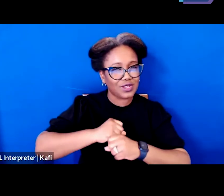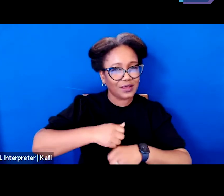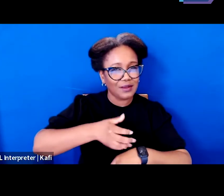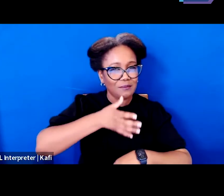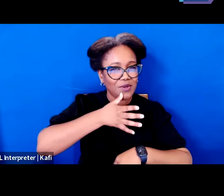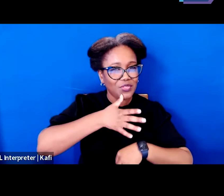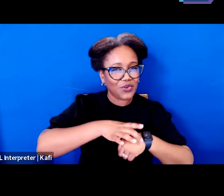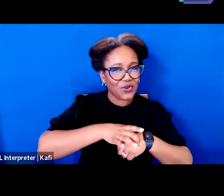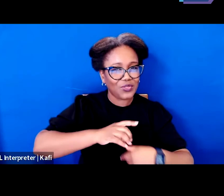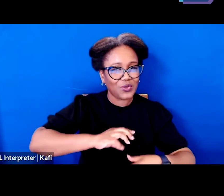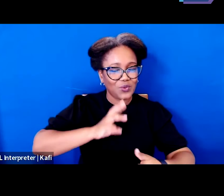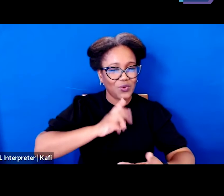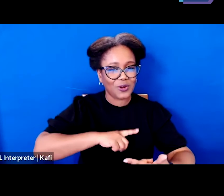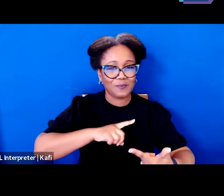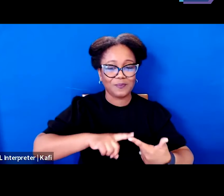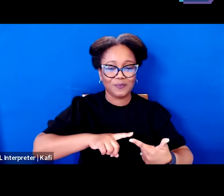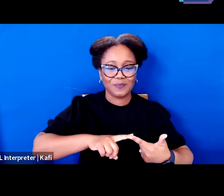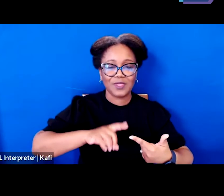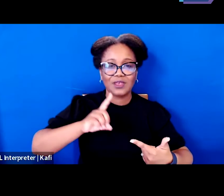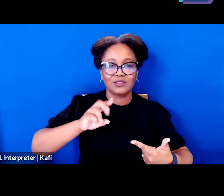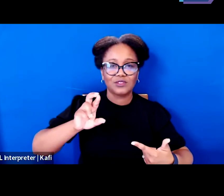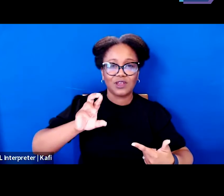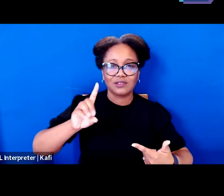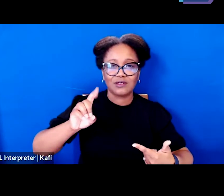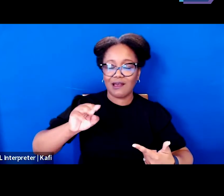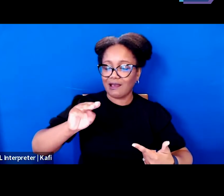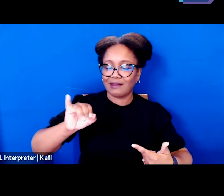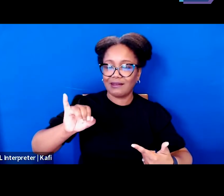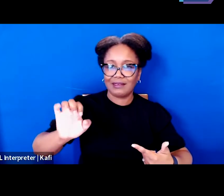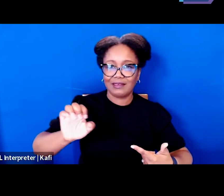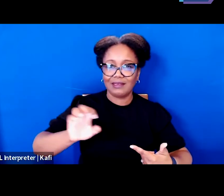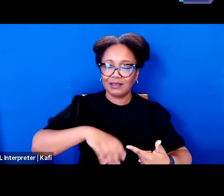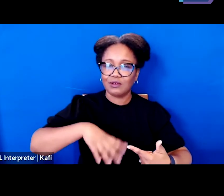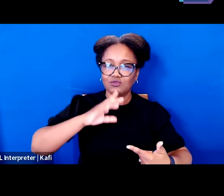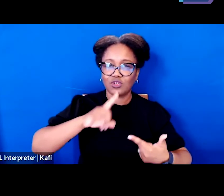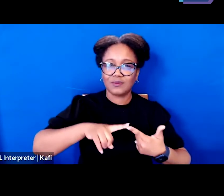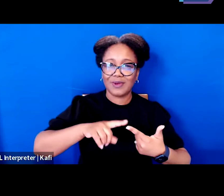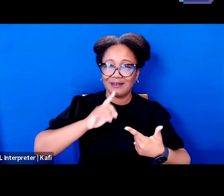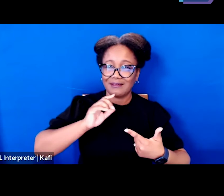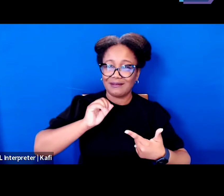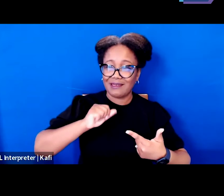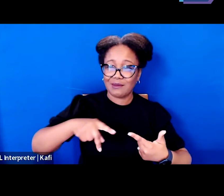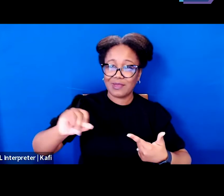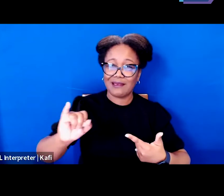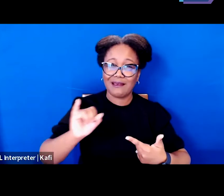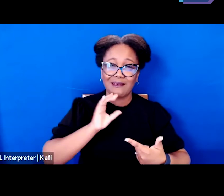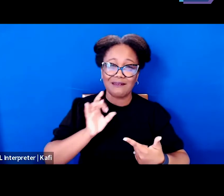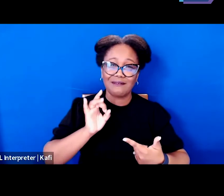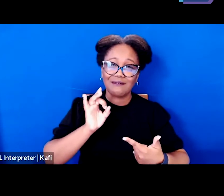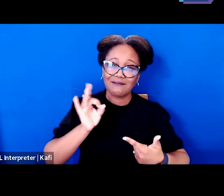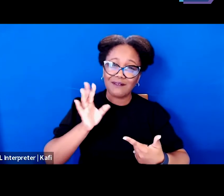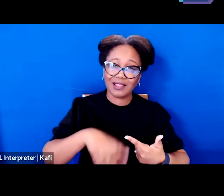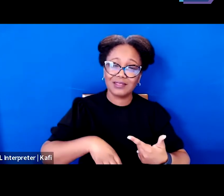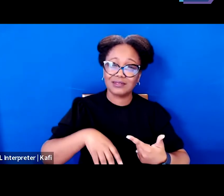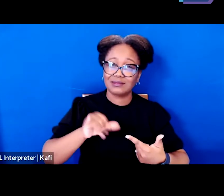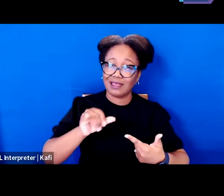about the racialized and gendered violence that Asian women experience and how it's about immigration as